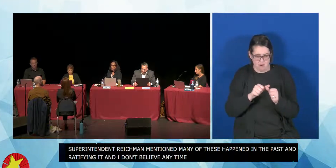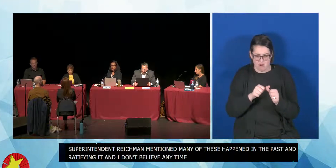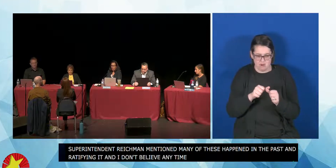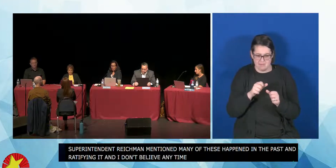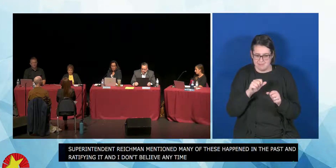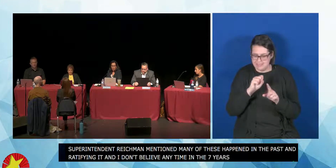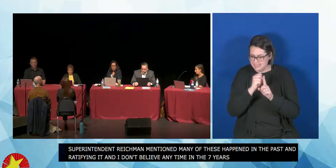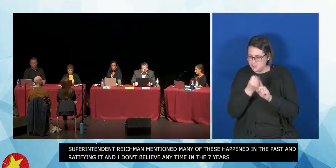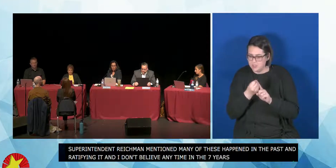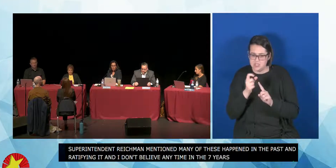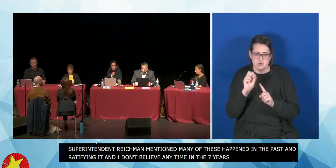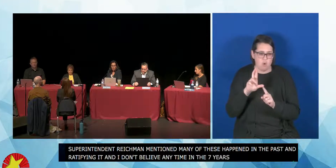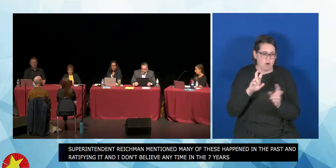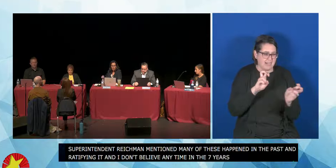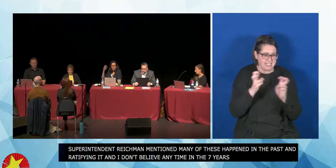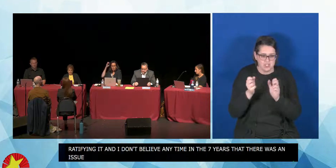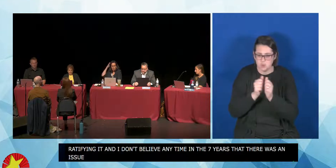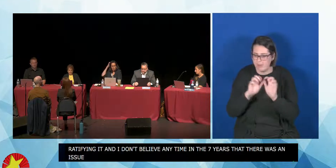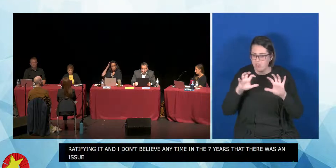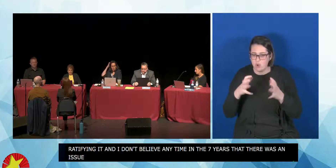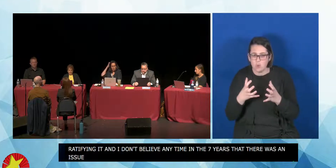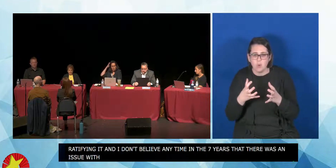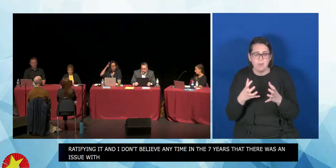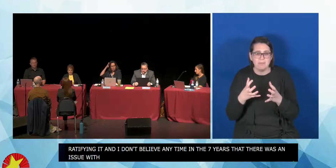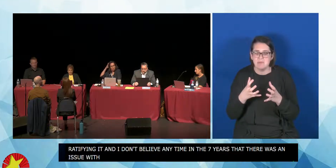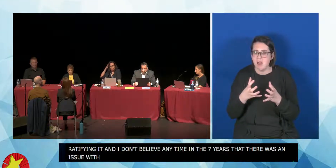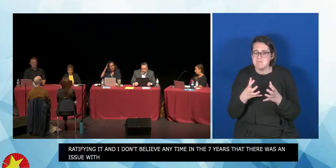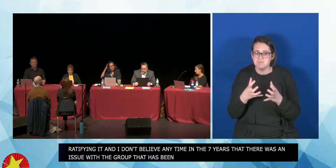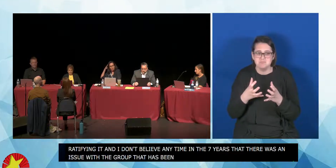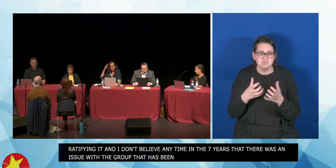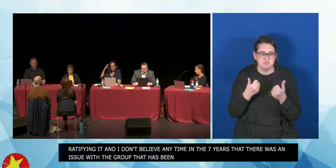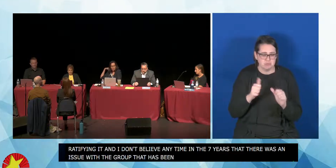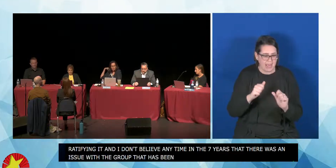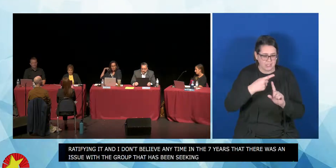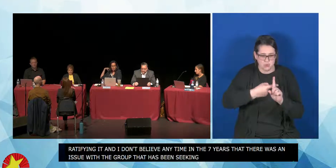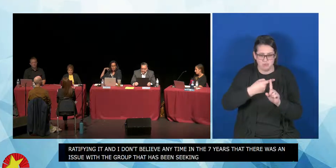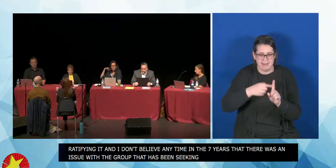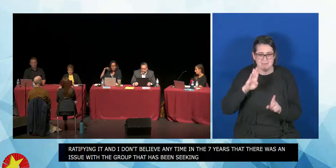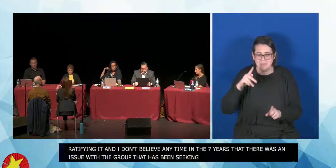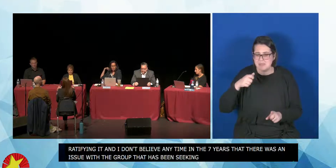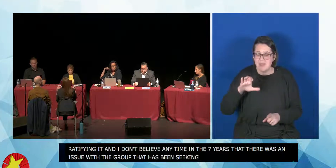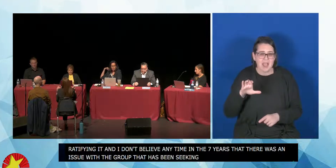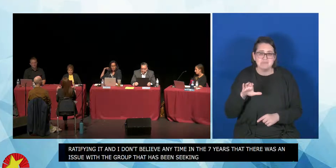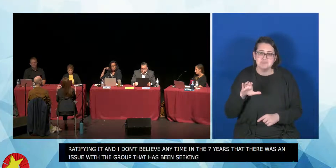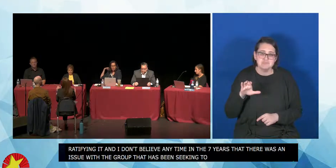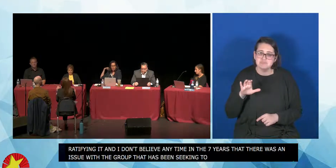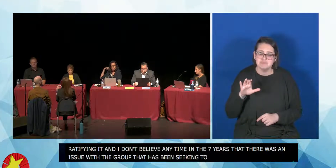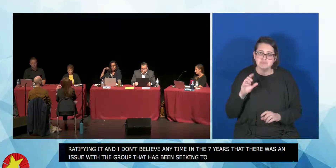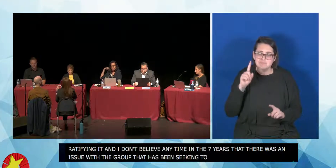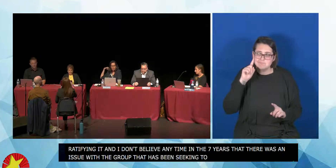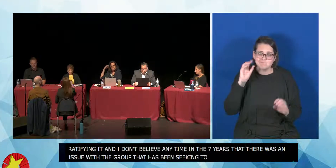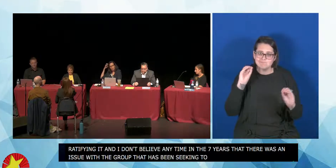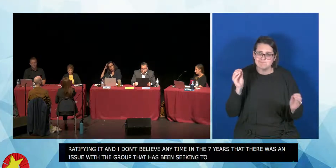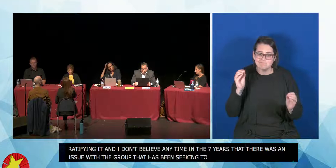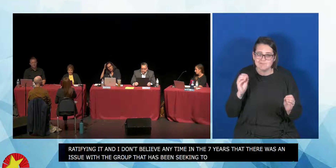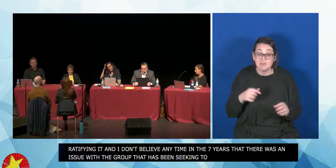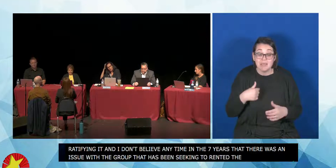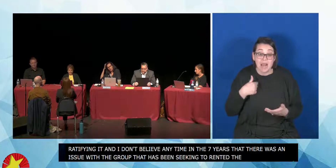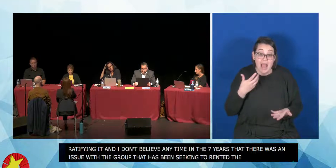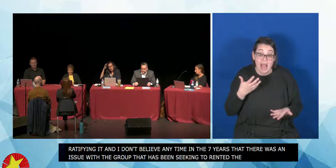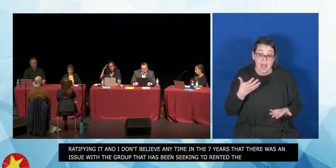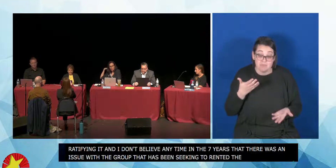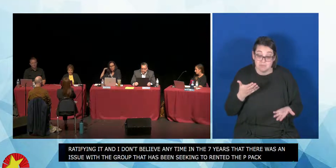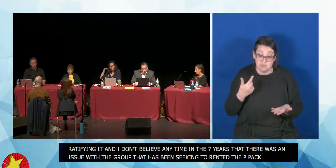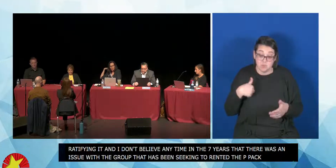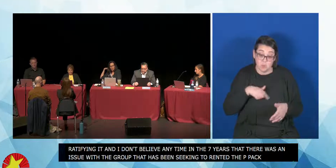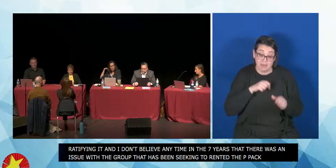group that's been seeking to rent the BPAC. I suppose we can direct Superintendent Reichman to go